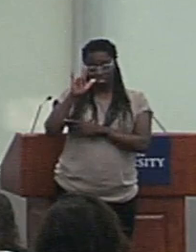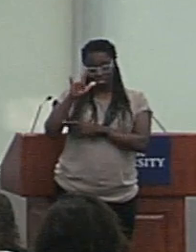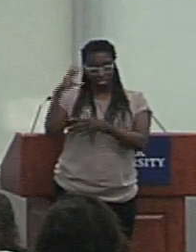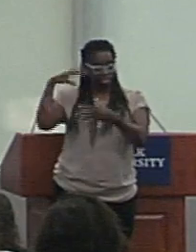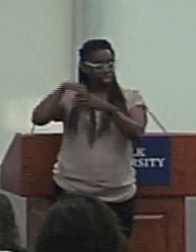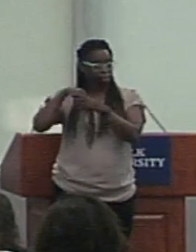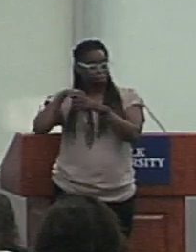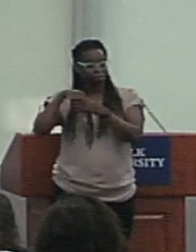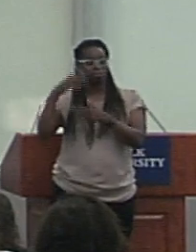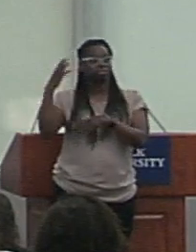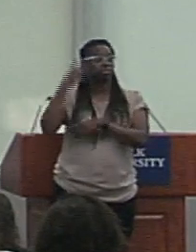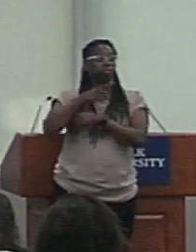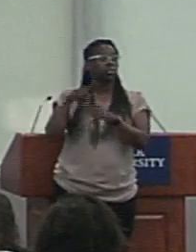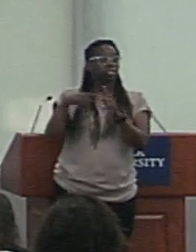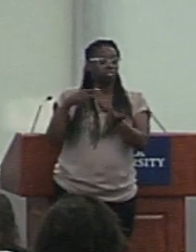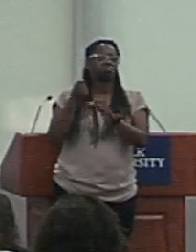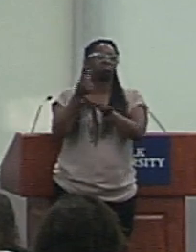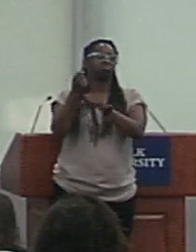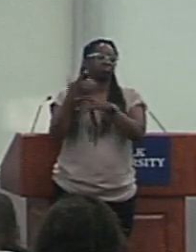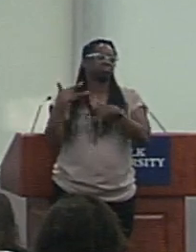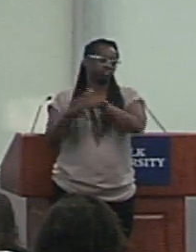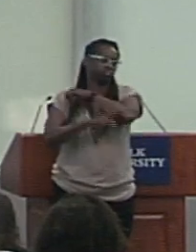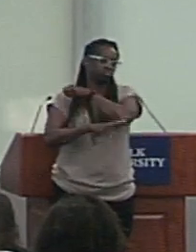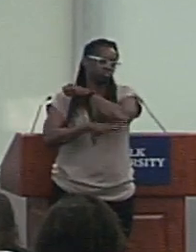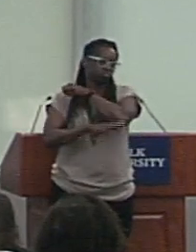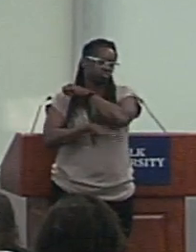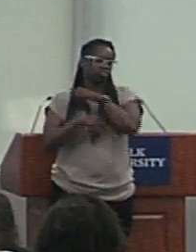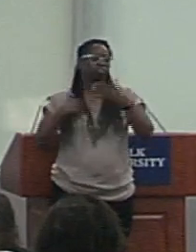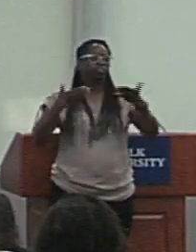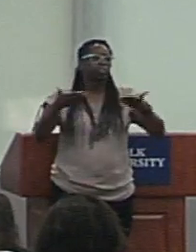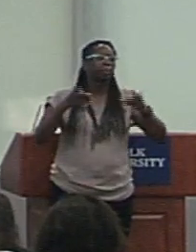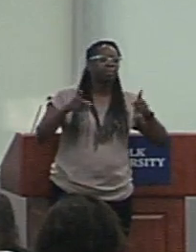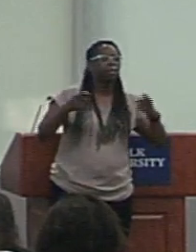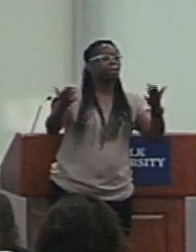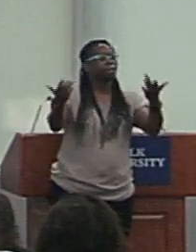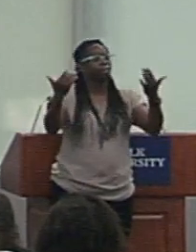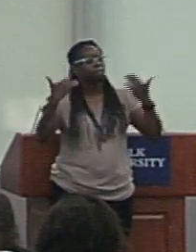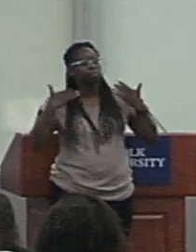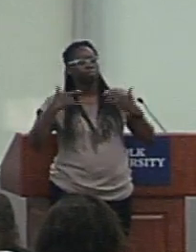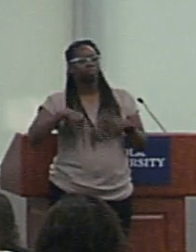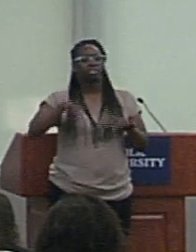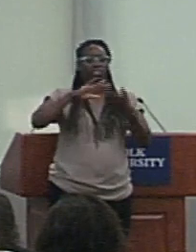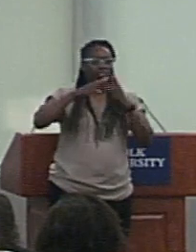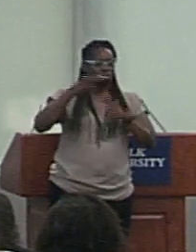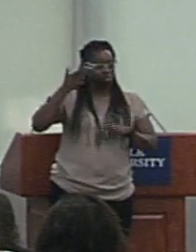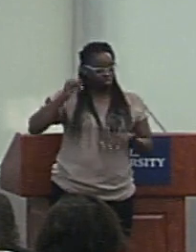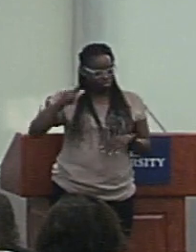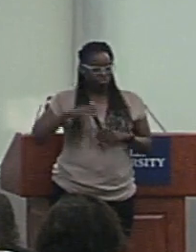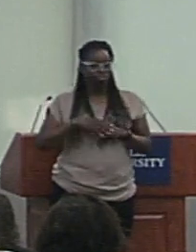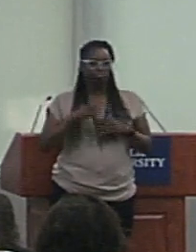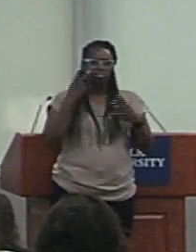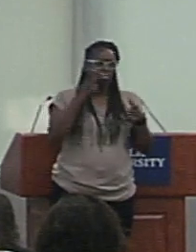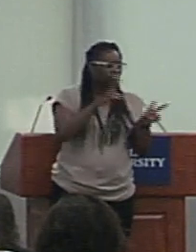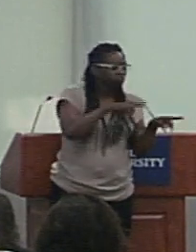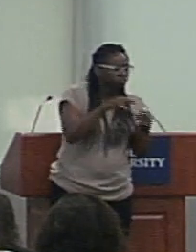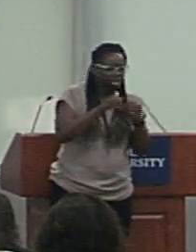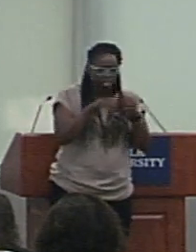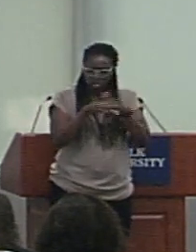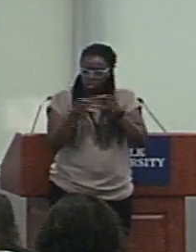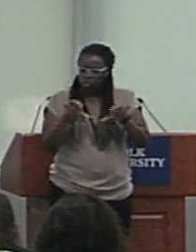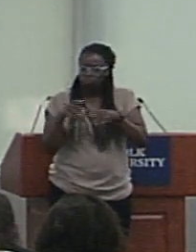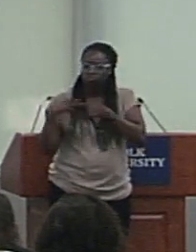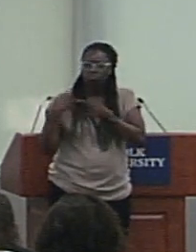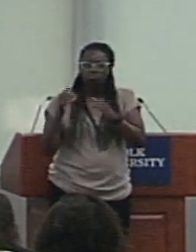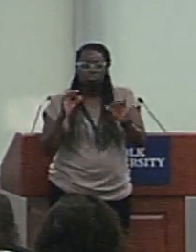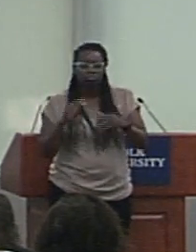people with disabilities into City Hall to see all the access. Mayor Wu was City Council President when she championed the renovation of the